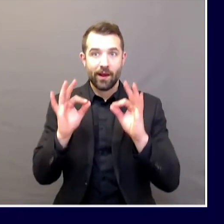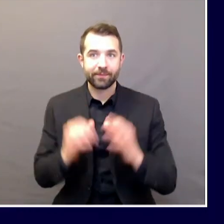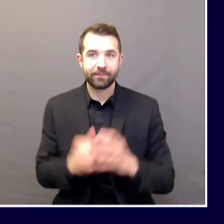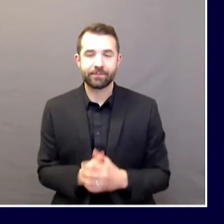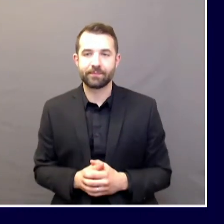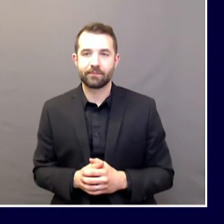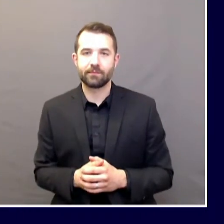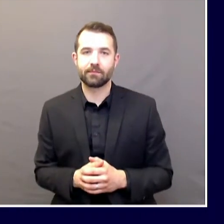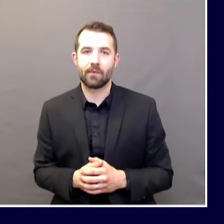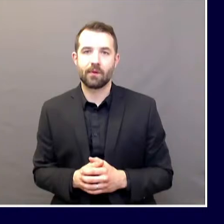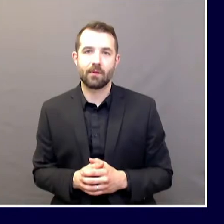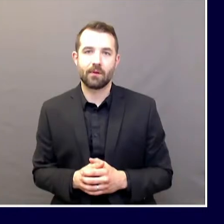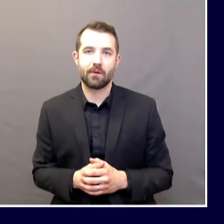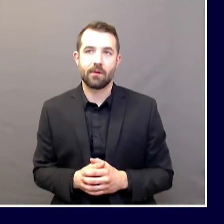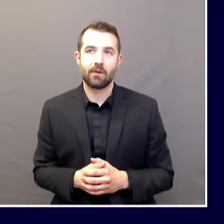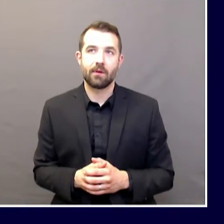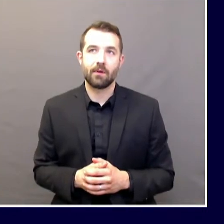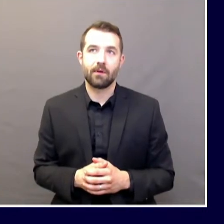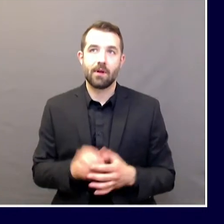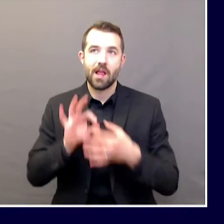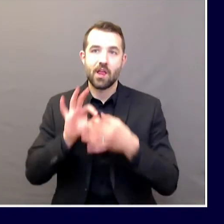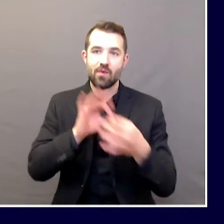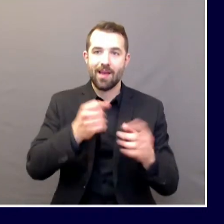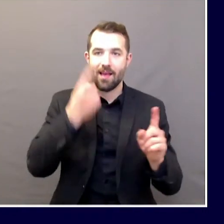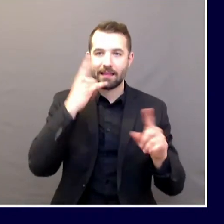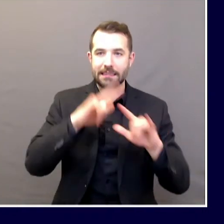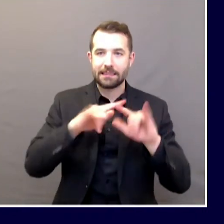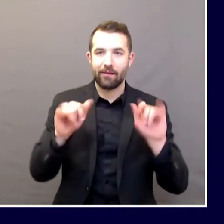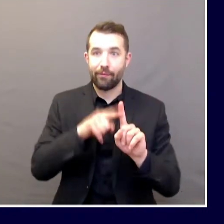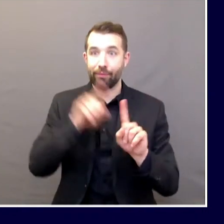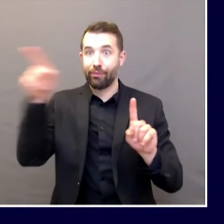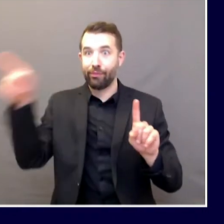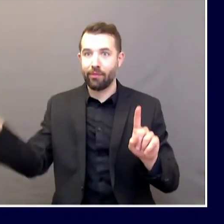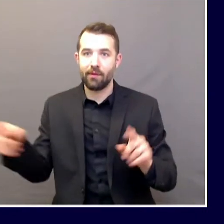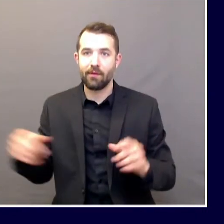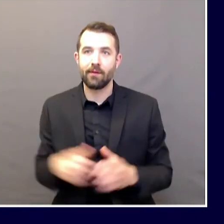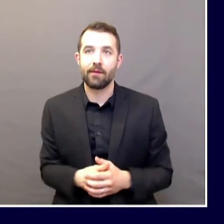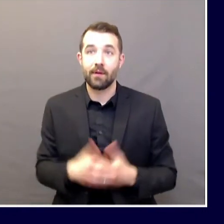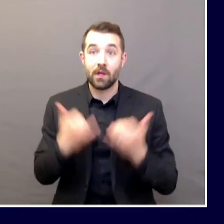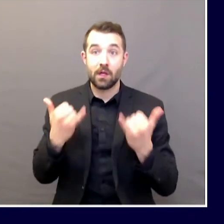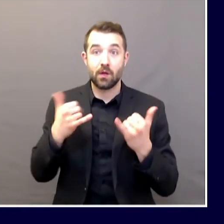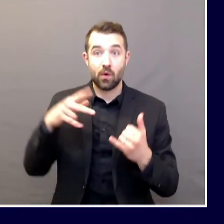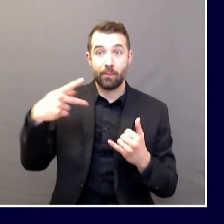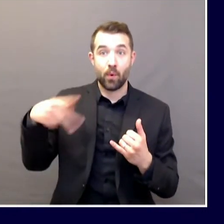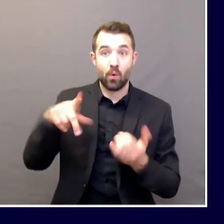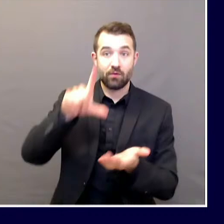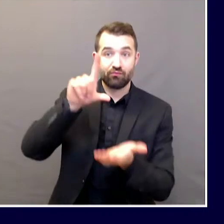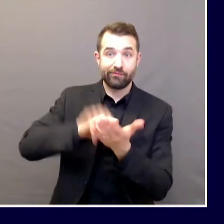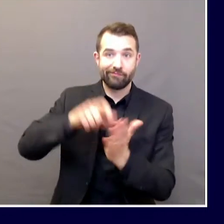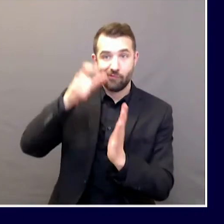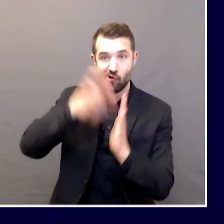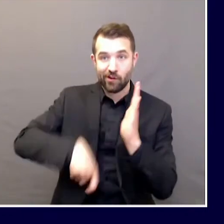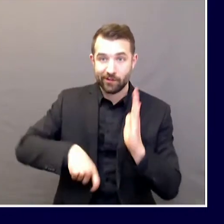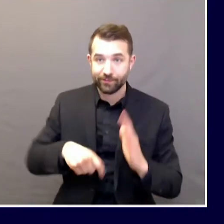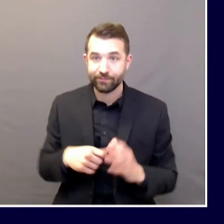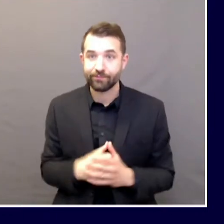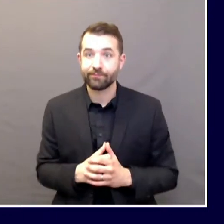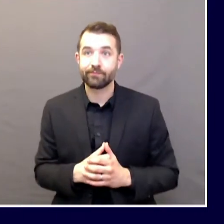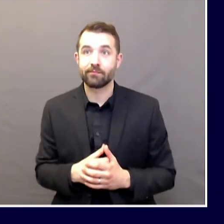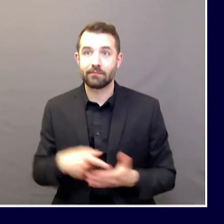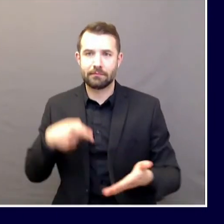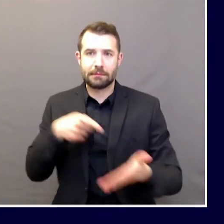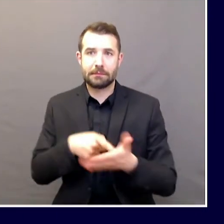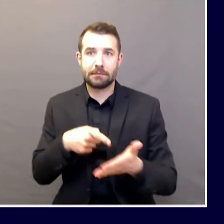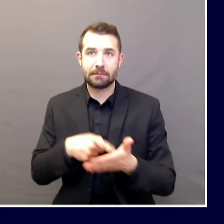Related but unrelated, the Portland Press Herald reported today that cases of influenza and in fact even